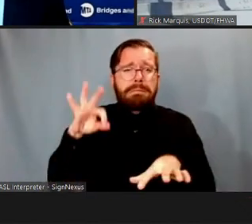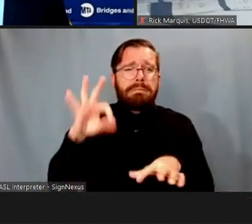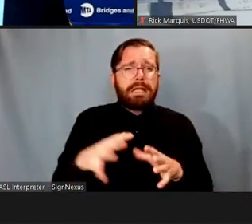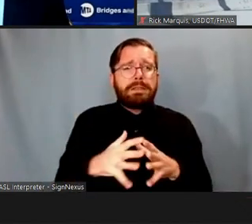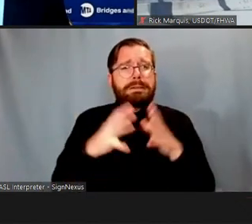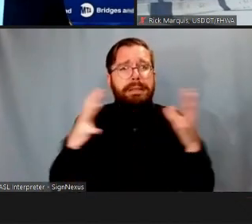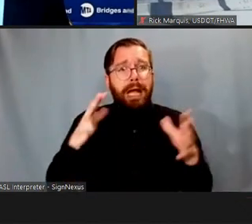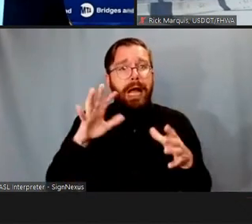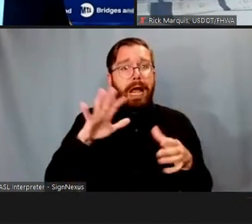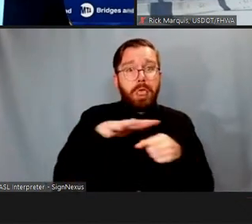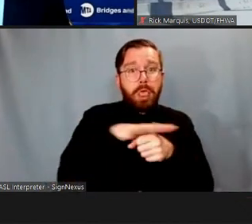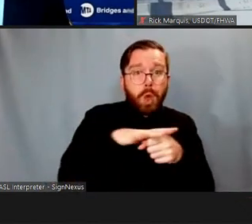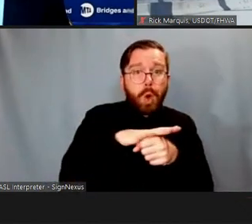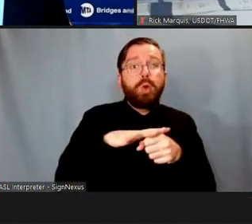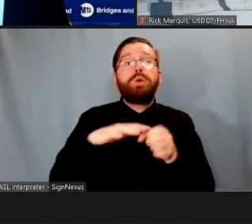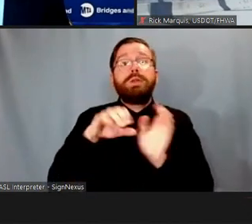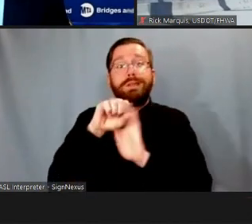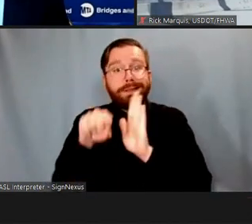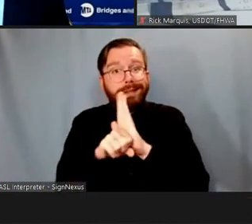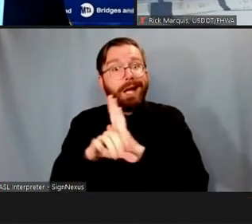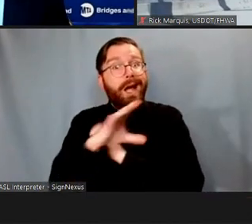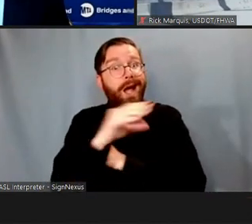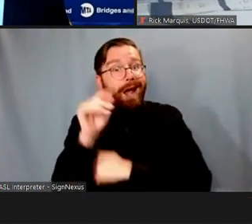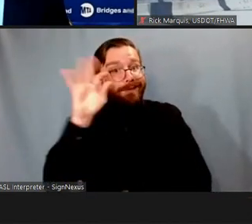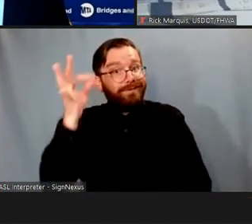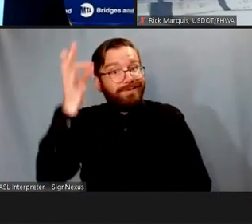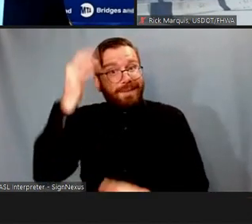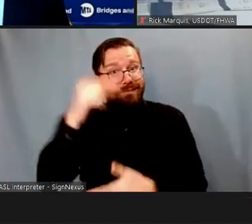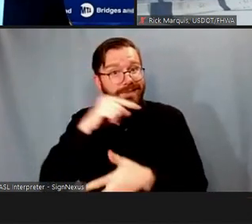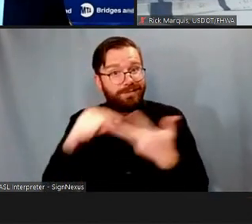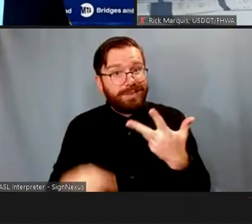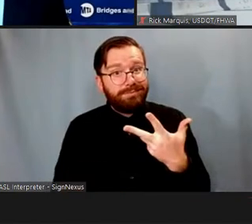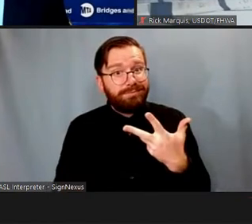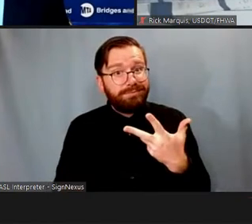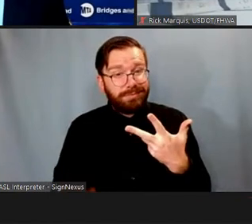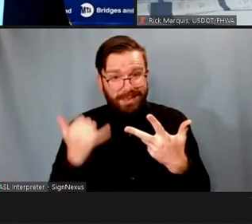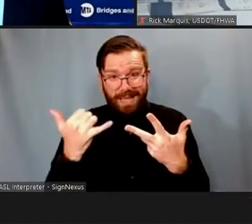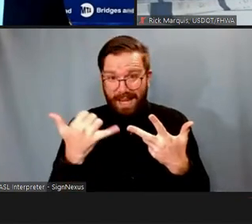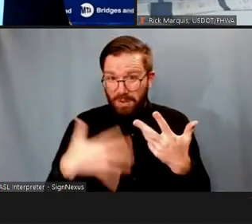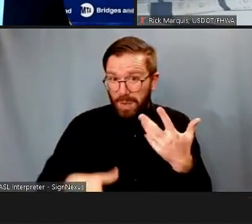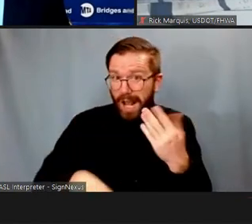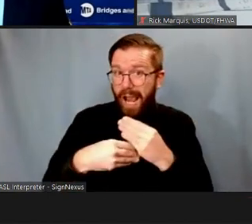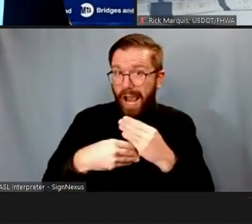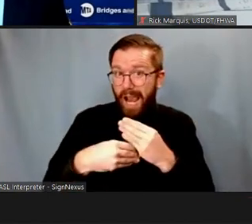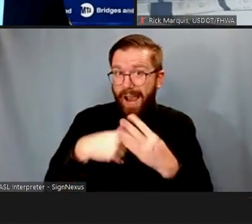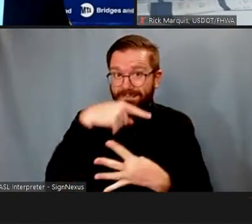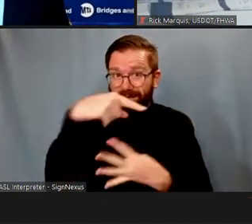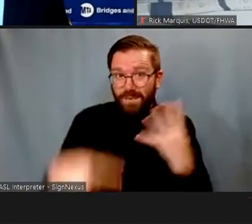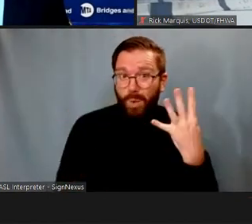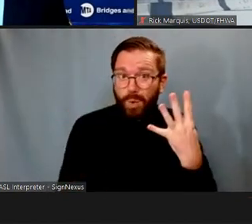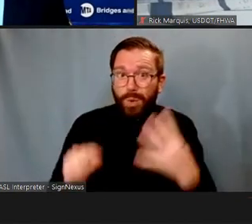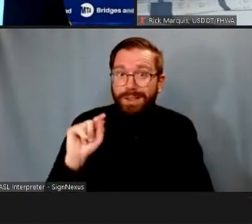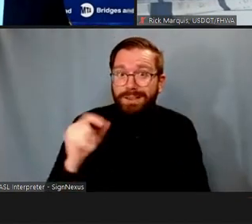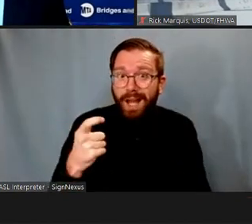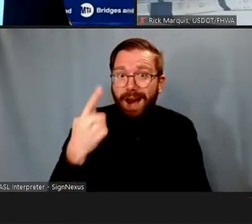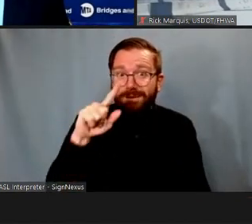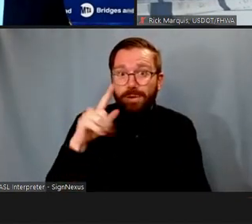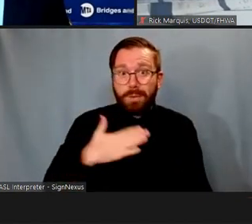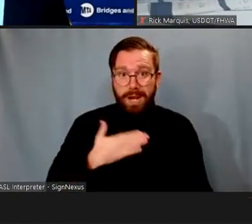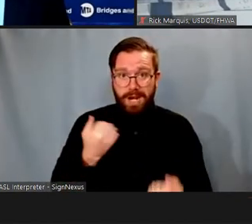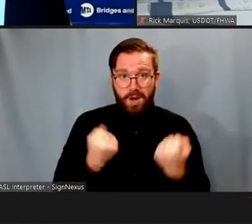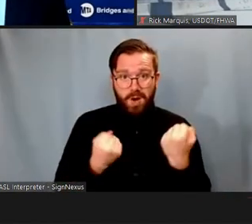um but you would you would impose more tax on me um for me to have a car